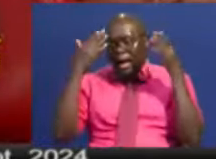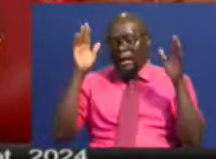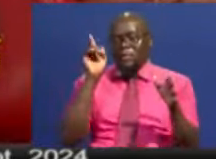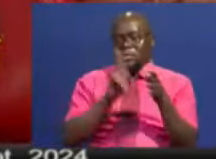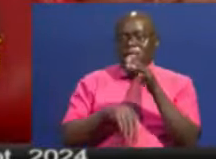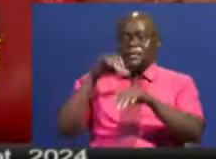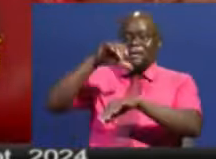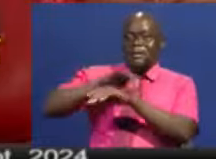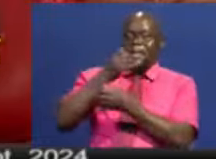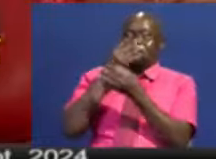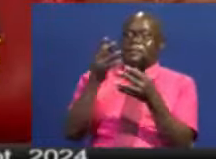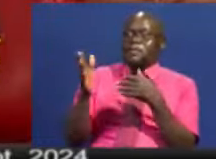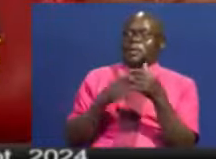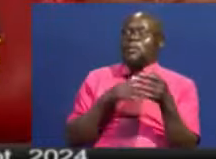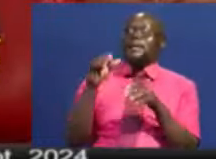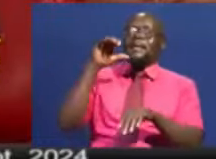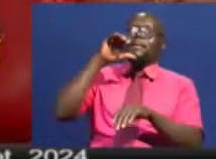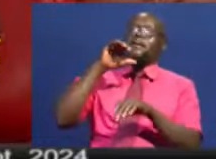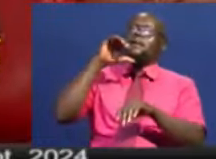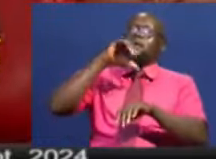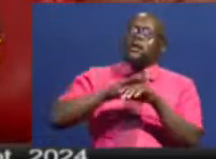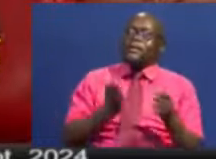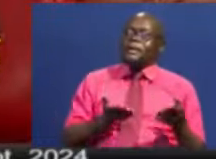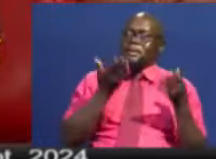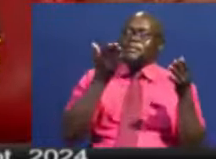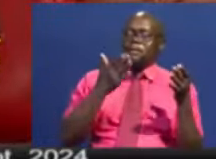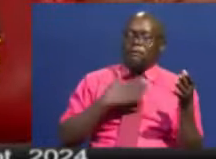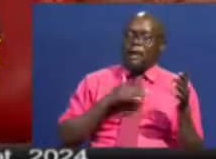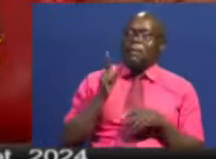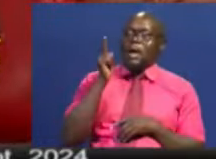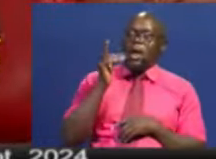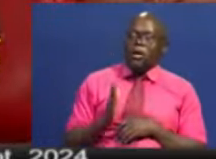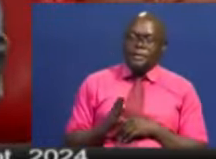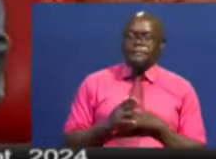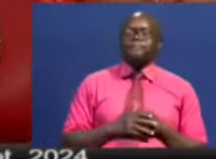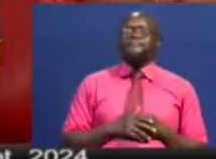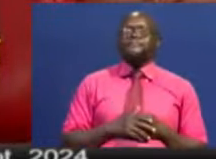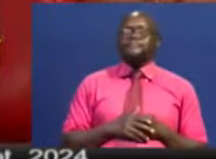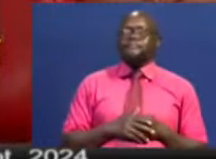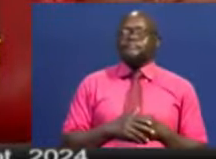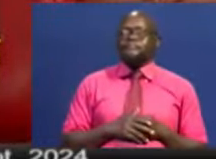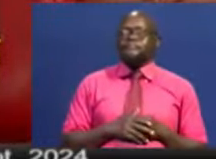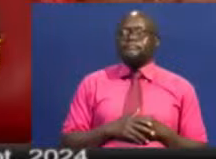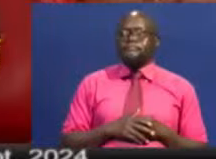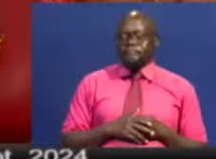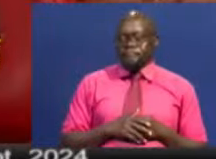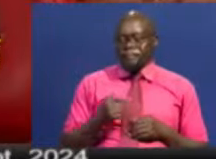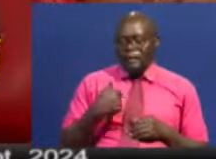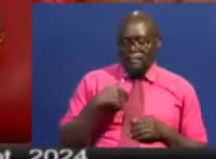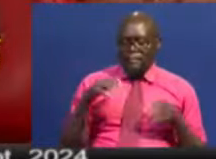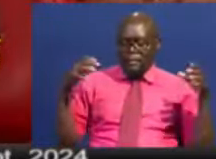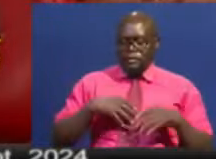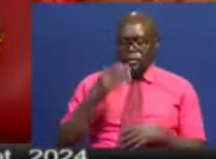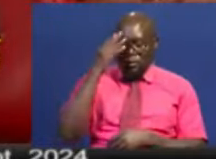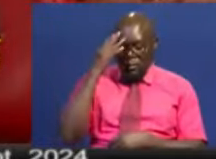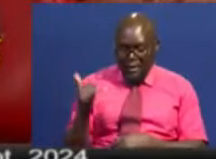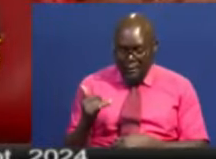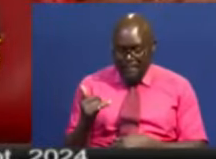reading, Mr. Speaker, whether they read the submissions of our lawyers, Mr. Speaker. Mr. Speaker, I am shocked